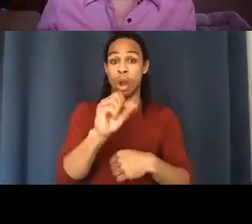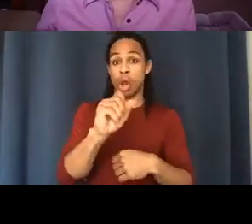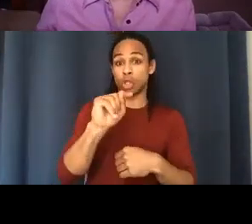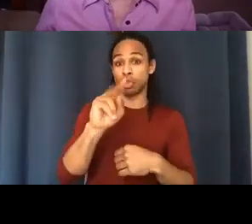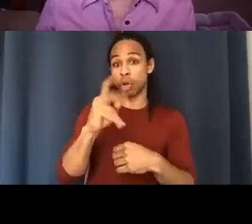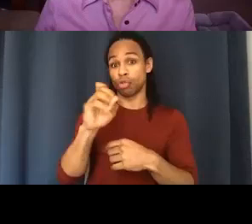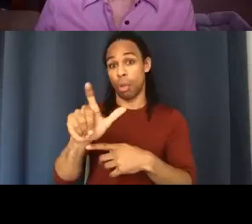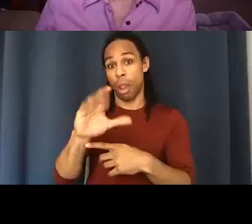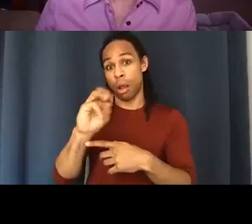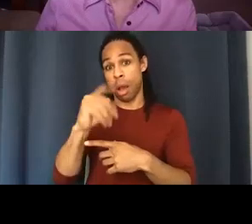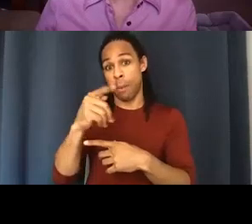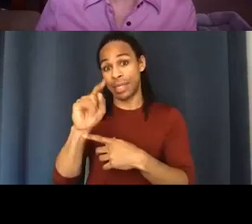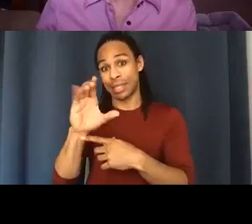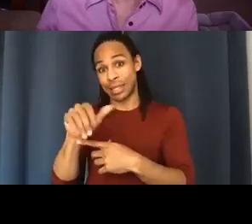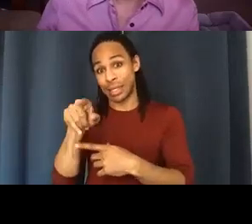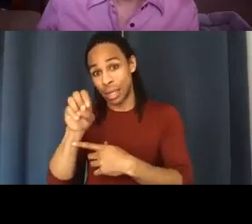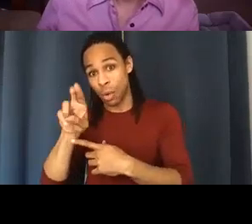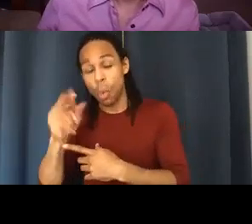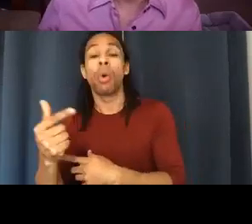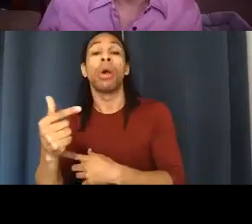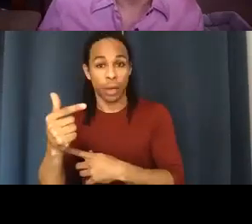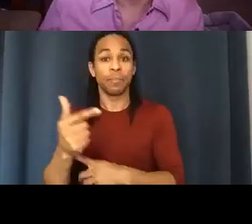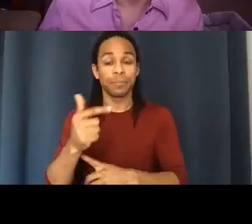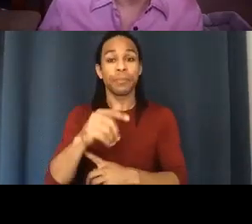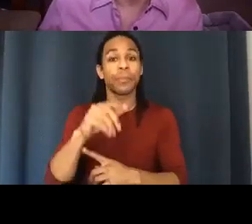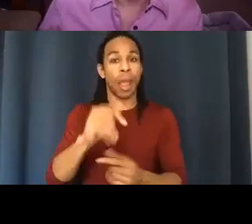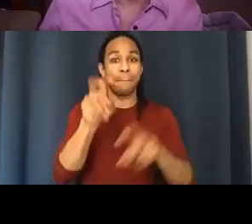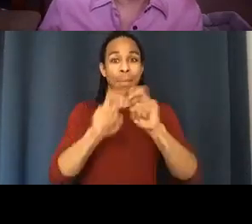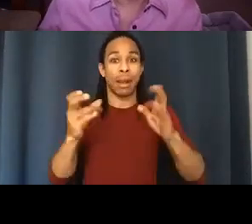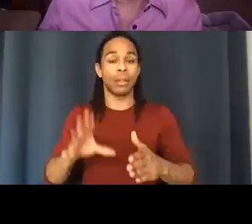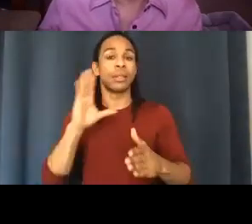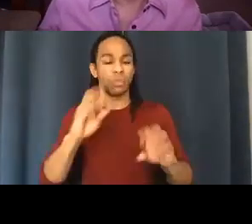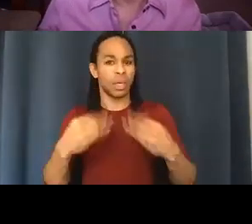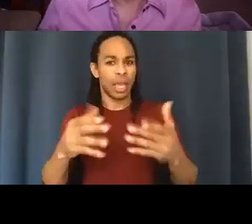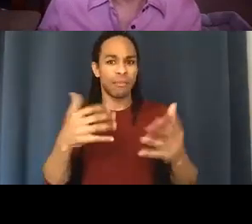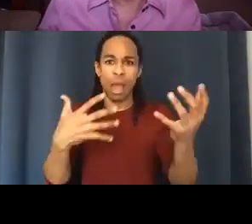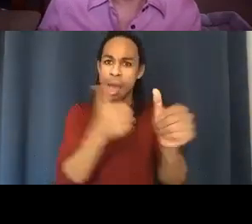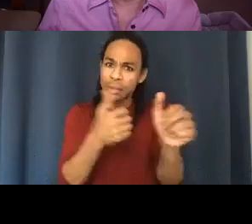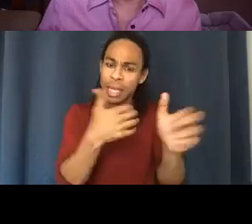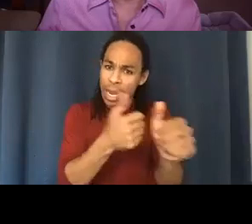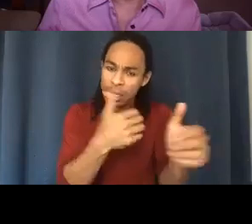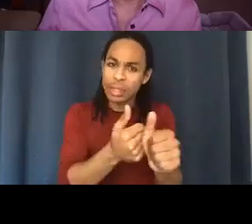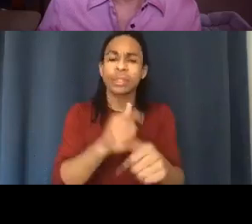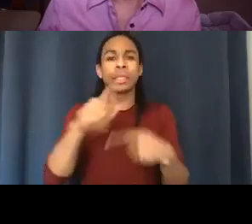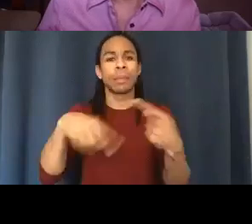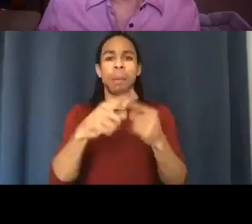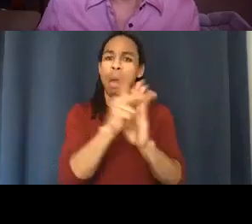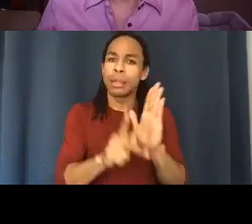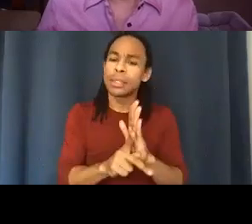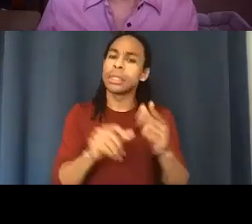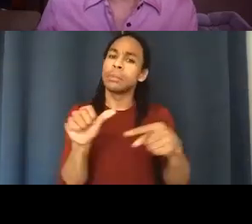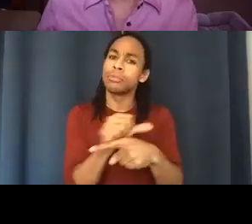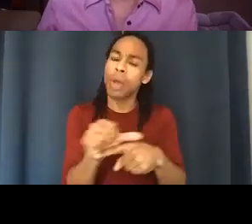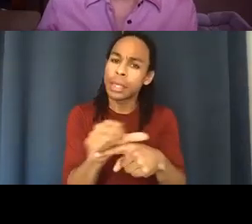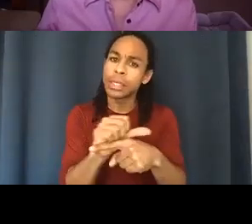The panelists will each give 5-minute updates about innovations and opportunities in policy and practice from around